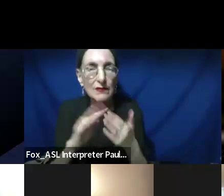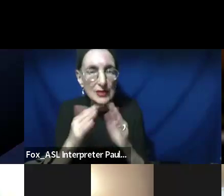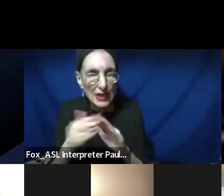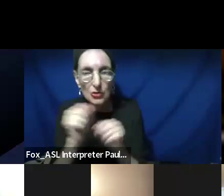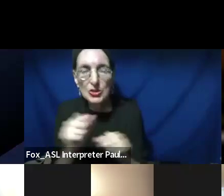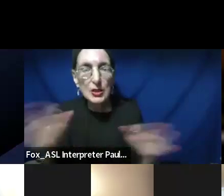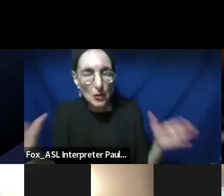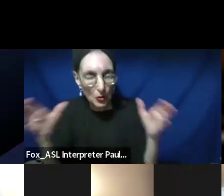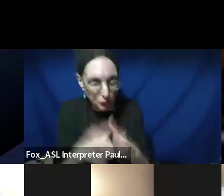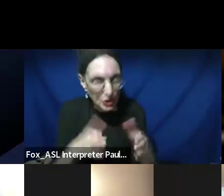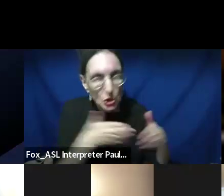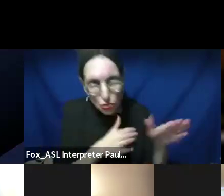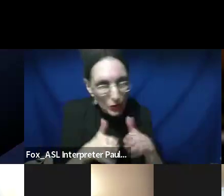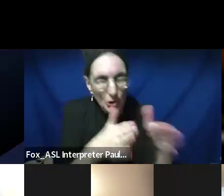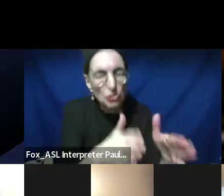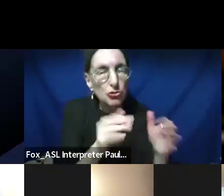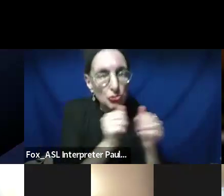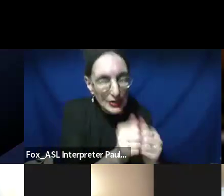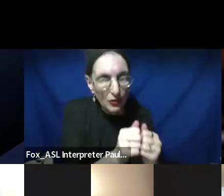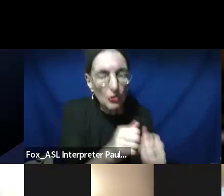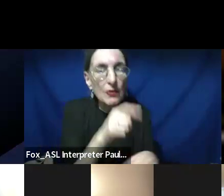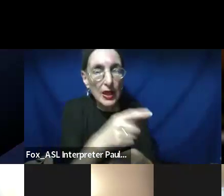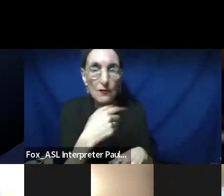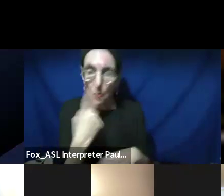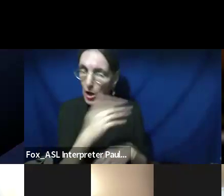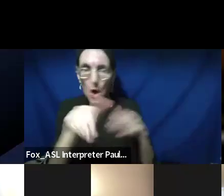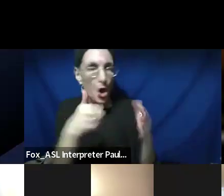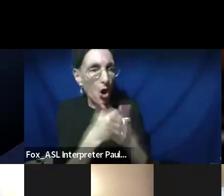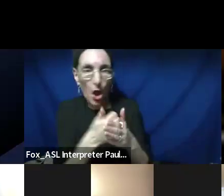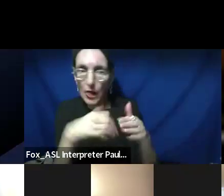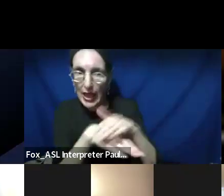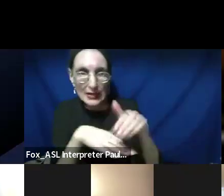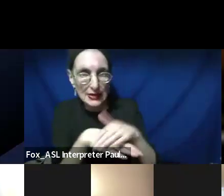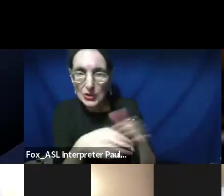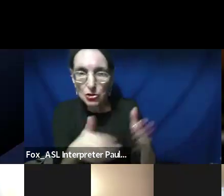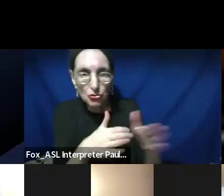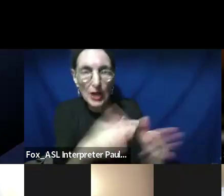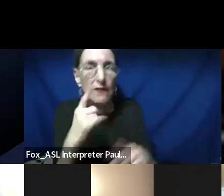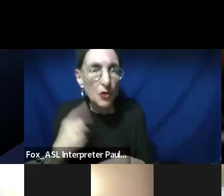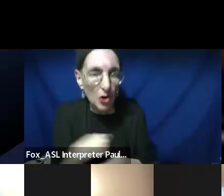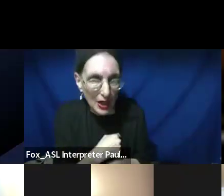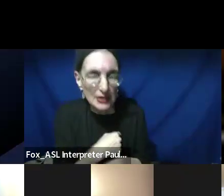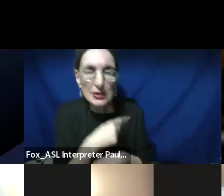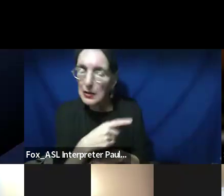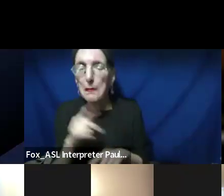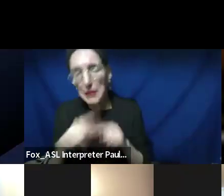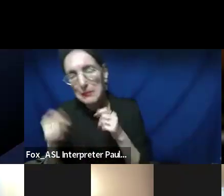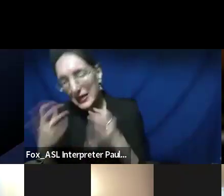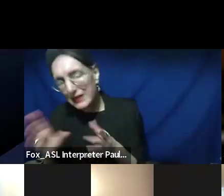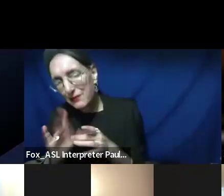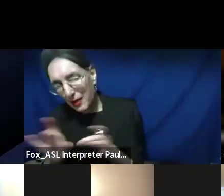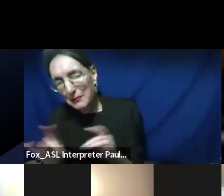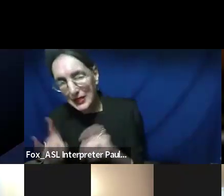trails together, and they've actually put one all-access trail for us, but as many have commented here, it's very short.